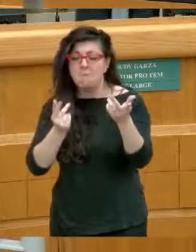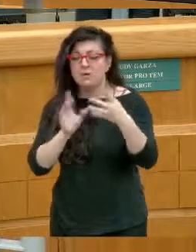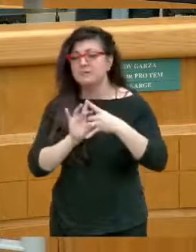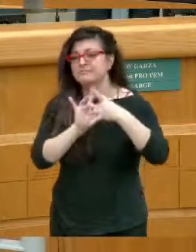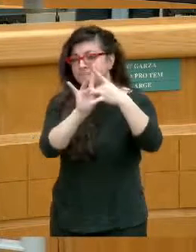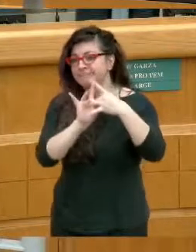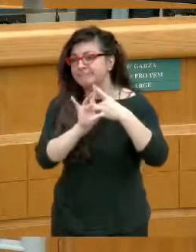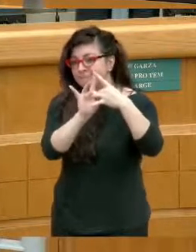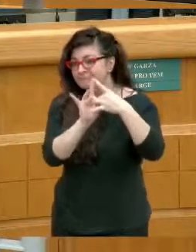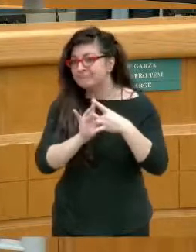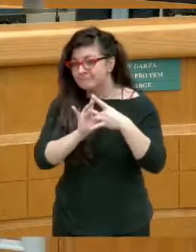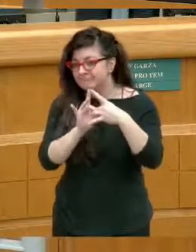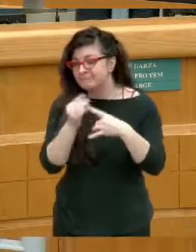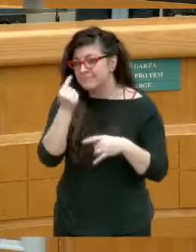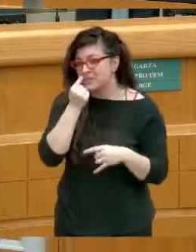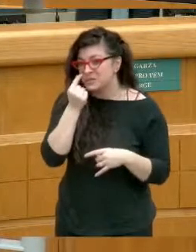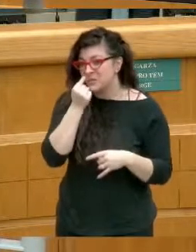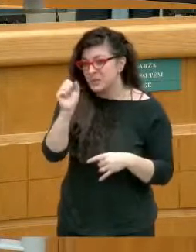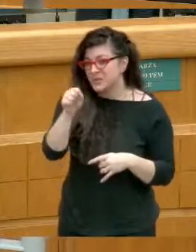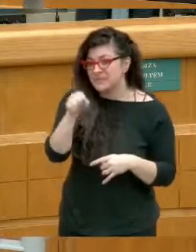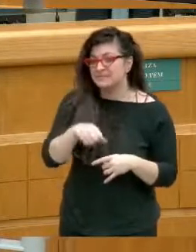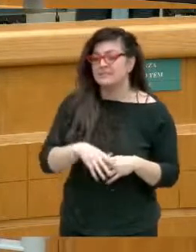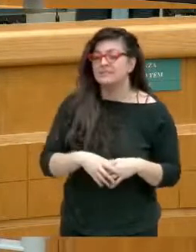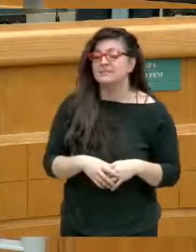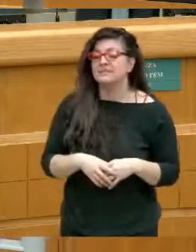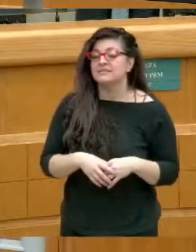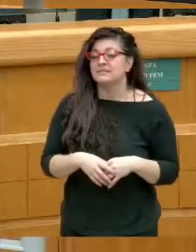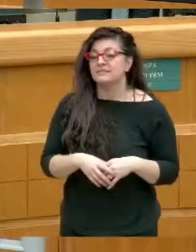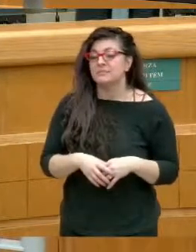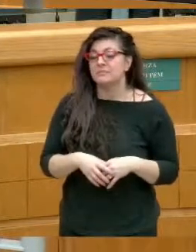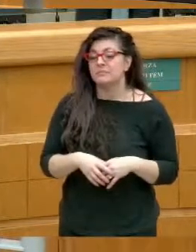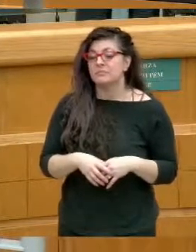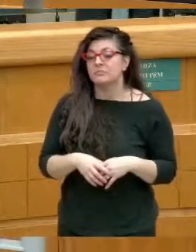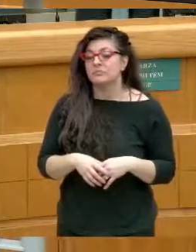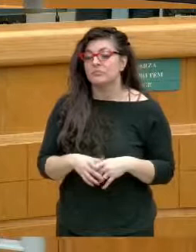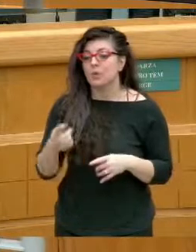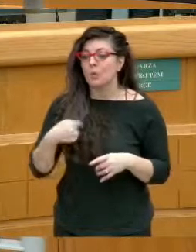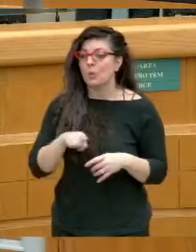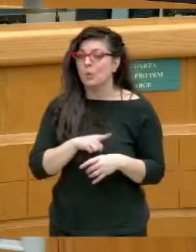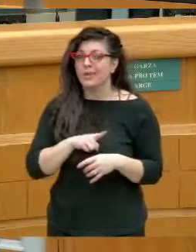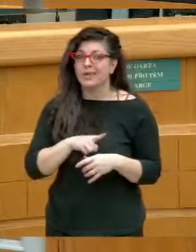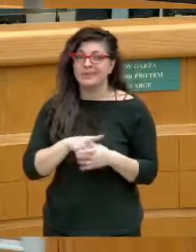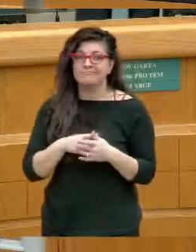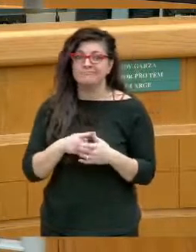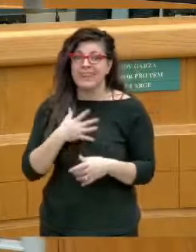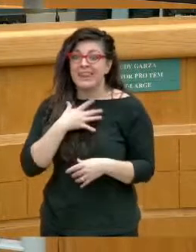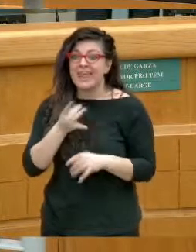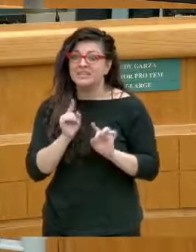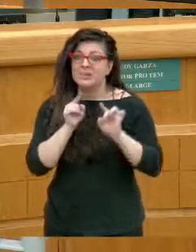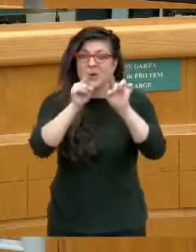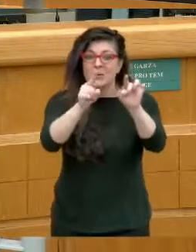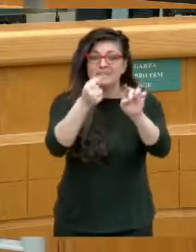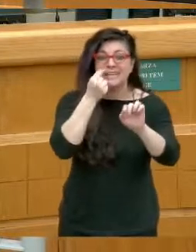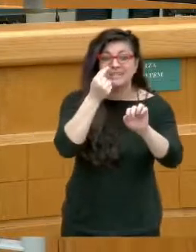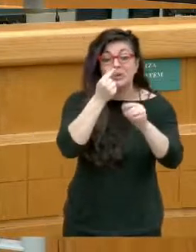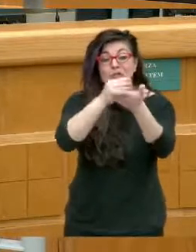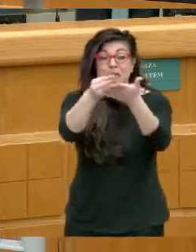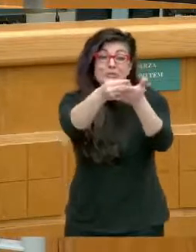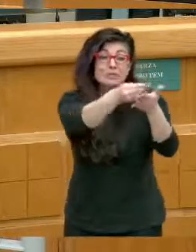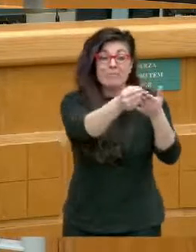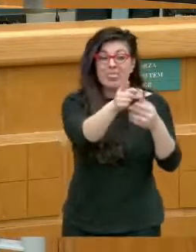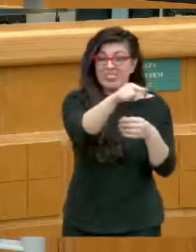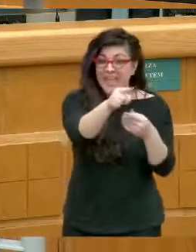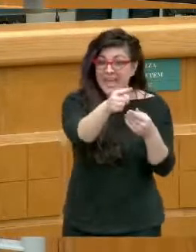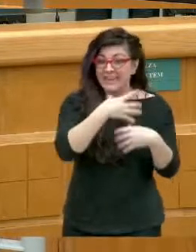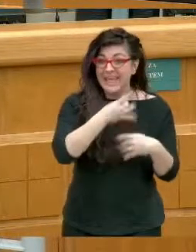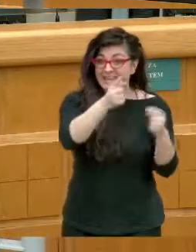to San Antonio and the strong connection they have with us. We like to go shopping there. They like to come to our beaches. And